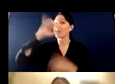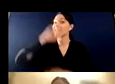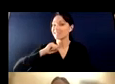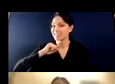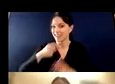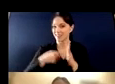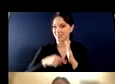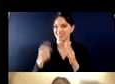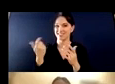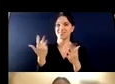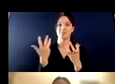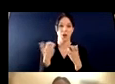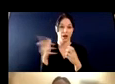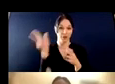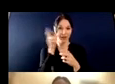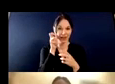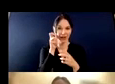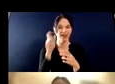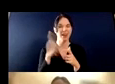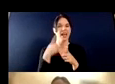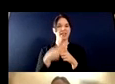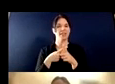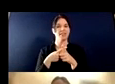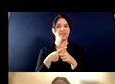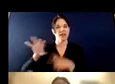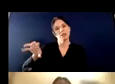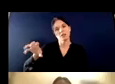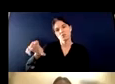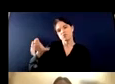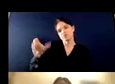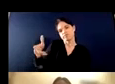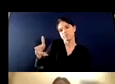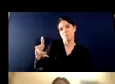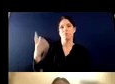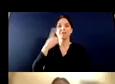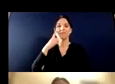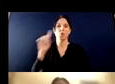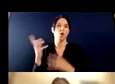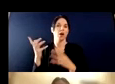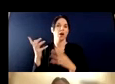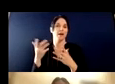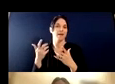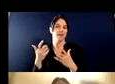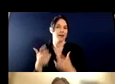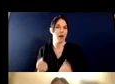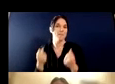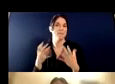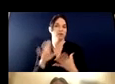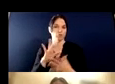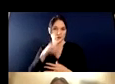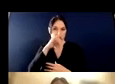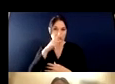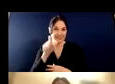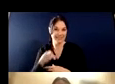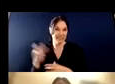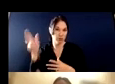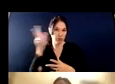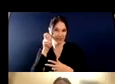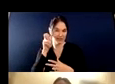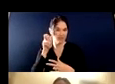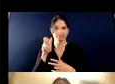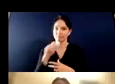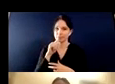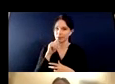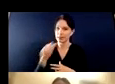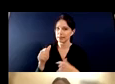a level that is audible for your child. Again, hearing aids do not restore typical hearing. So keep in